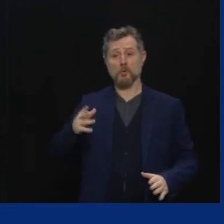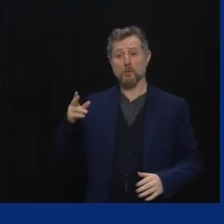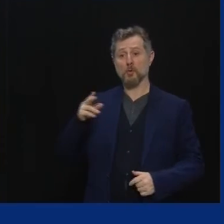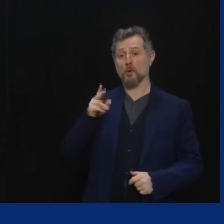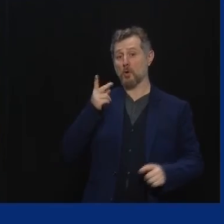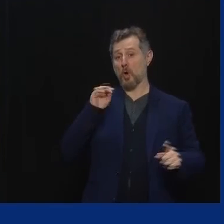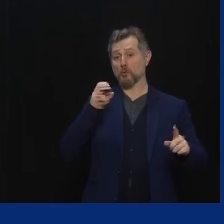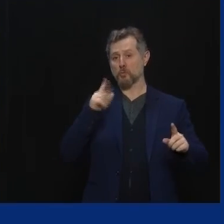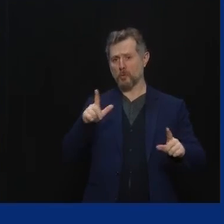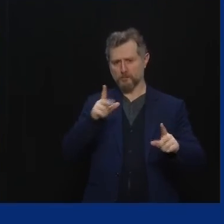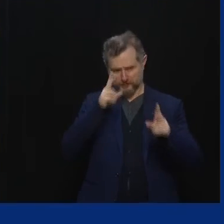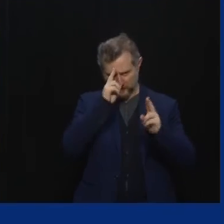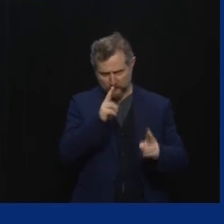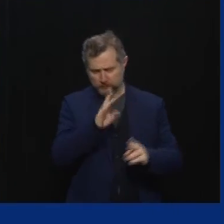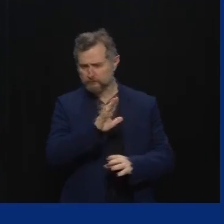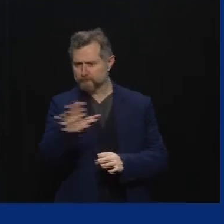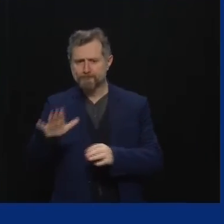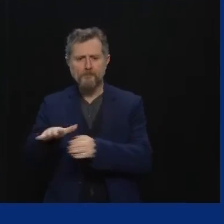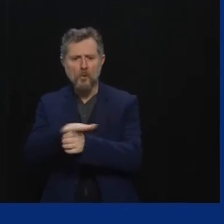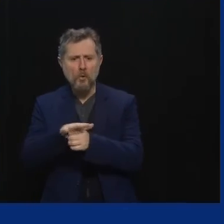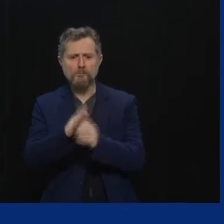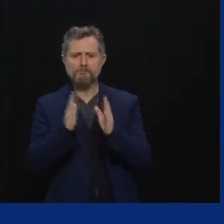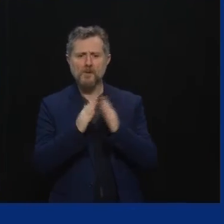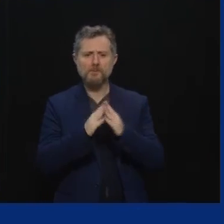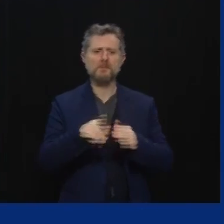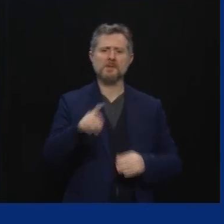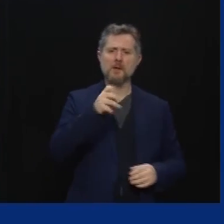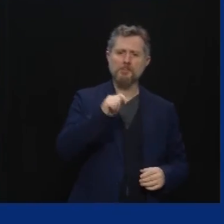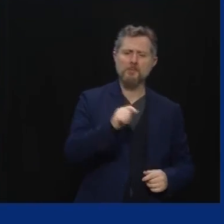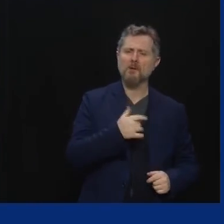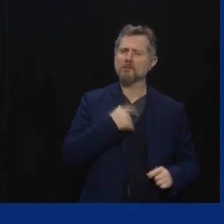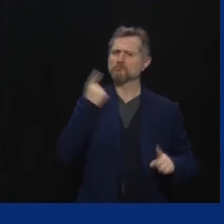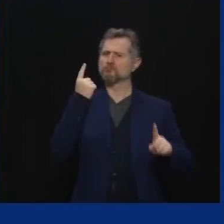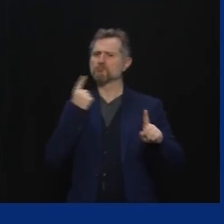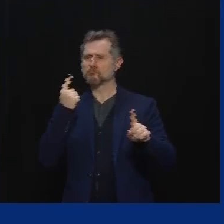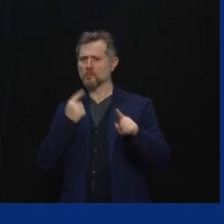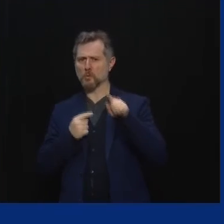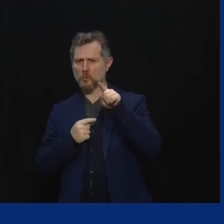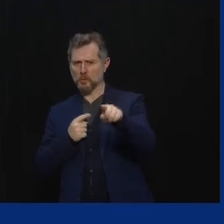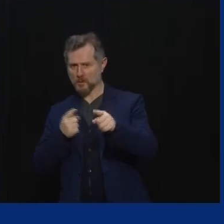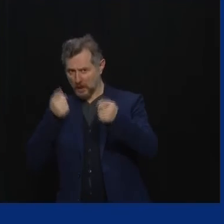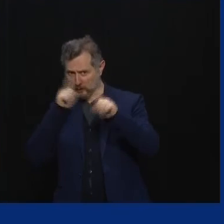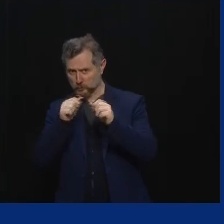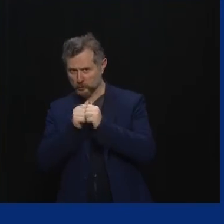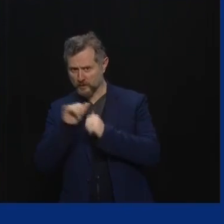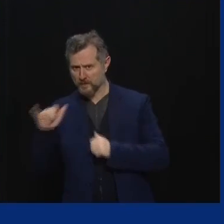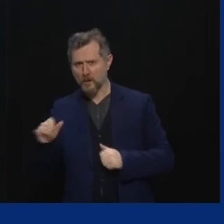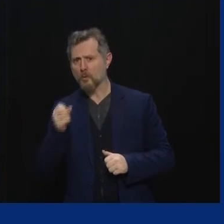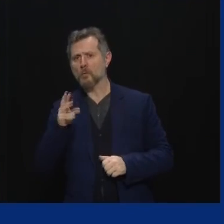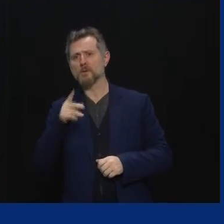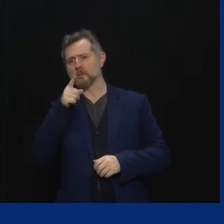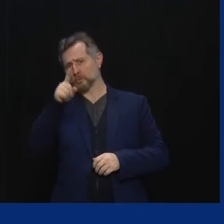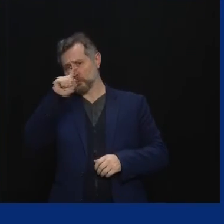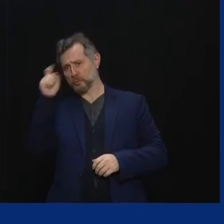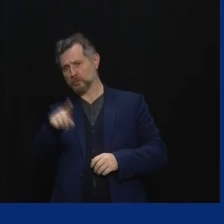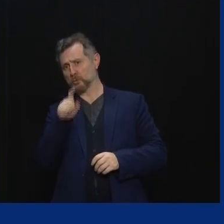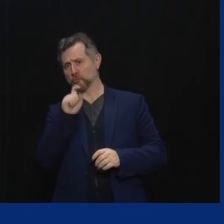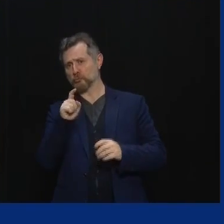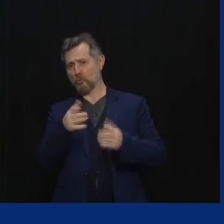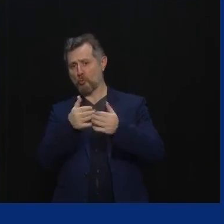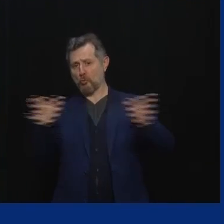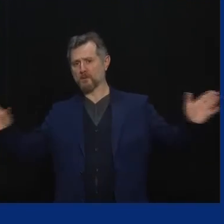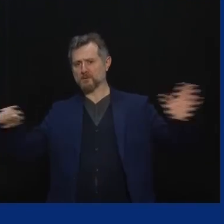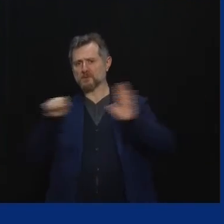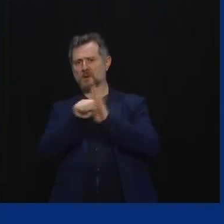health department. I'm curious if you agree with that, or if this is the time to start thinking about a statewide approach, because acting